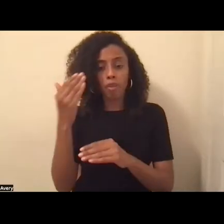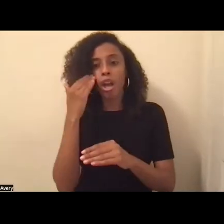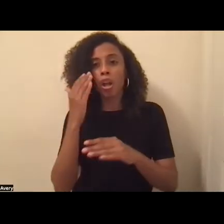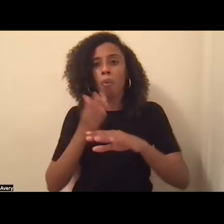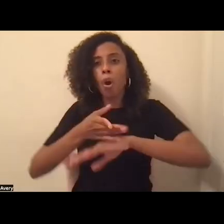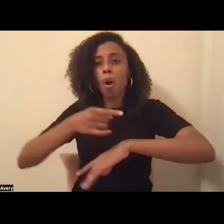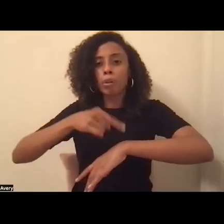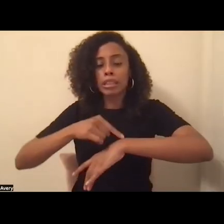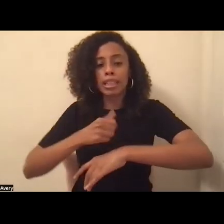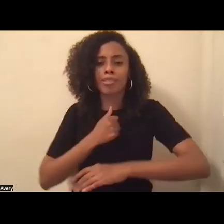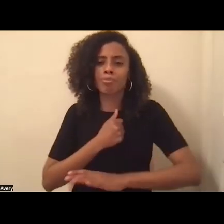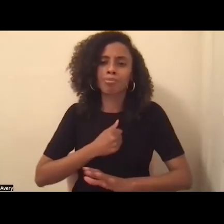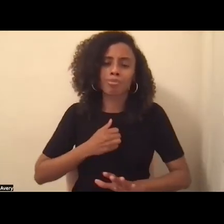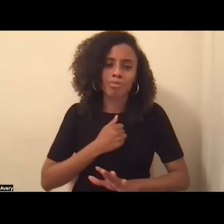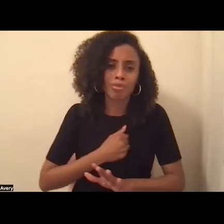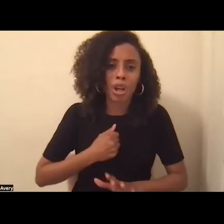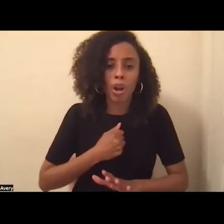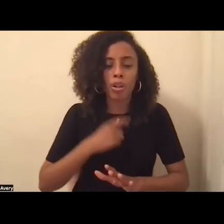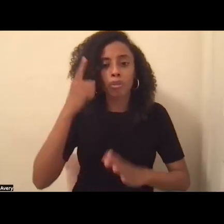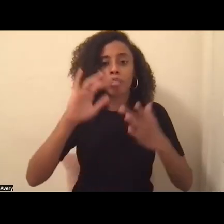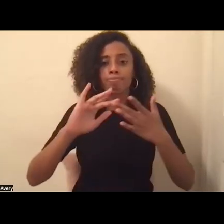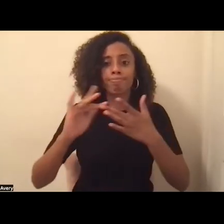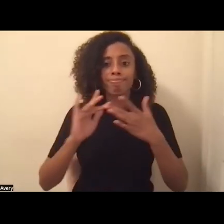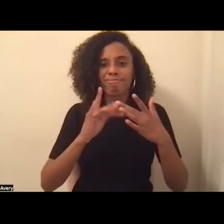the internet issues.